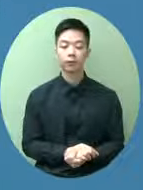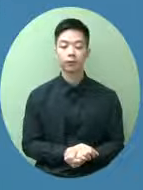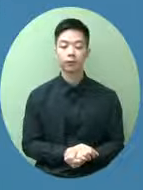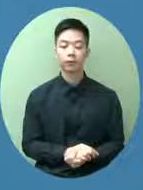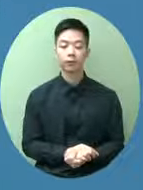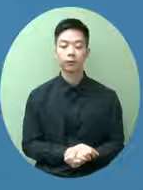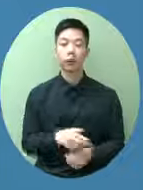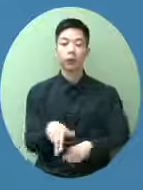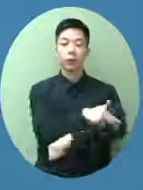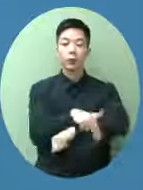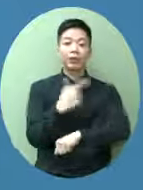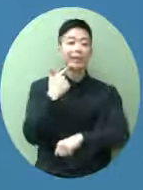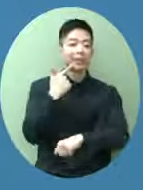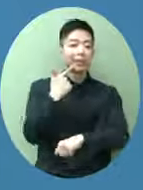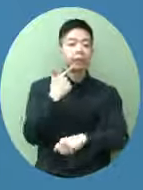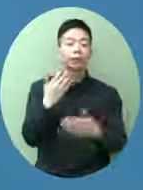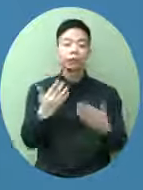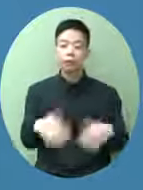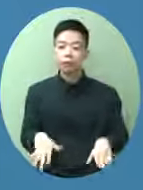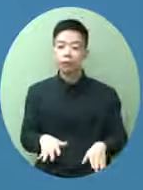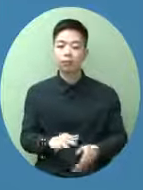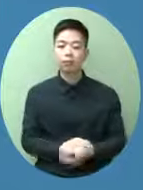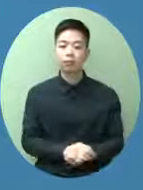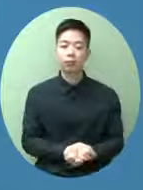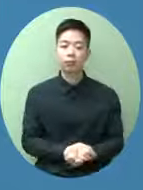travelin a very gradualand orderly manner